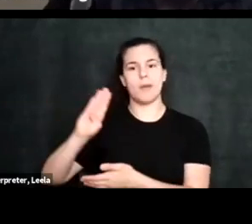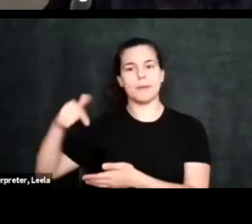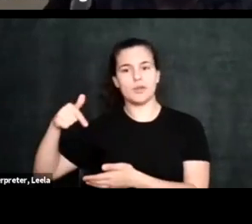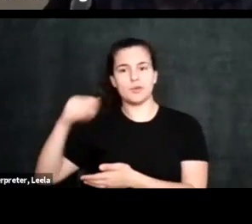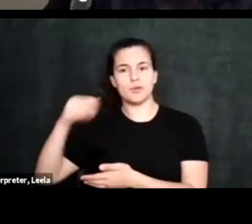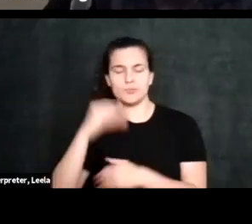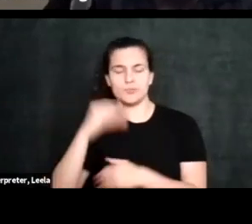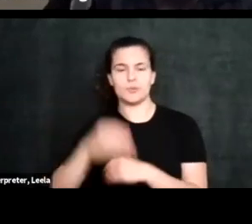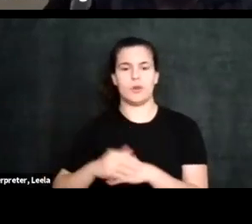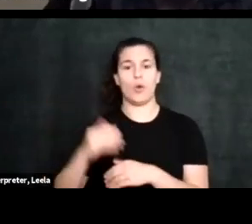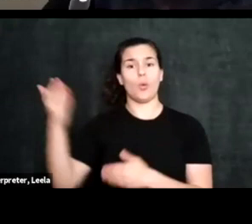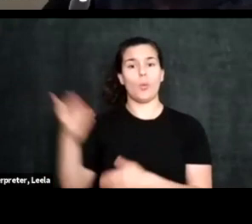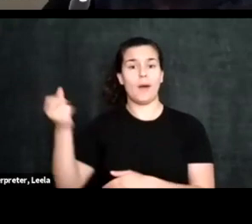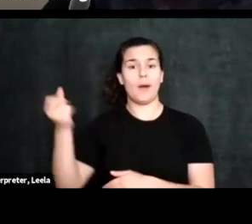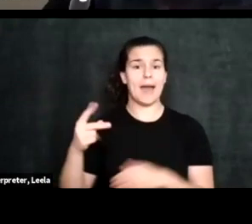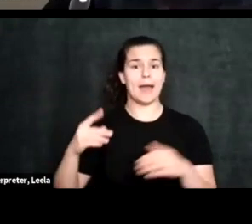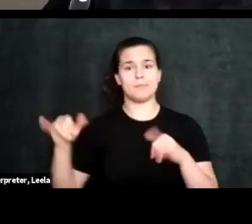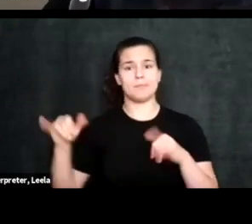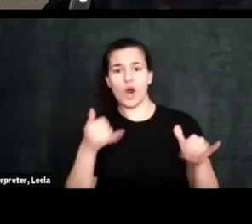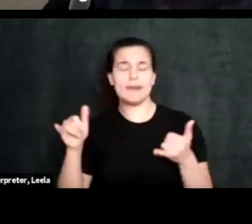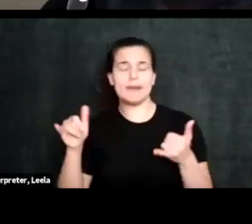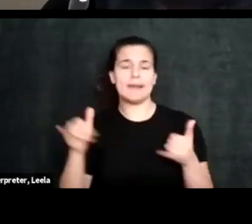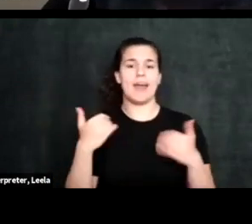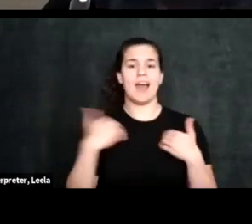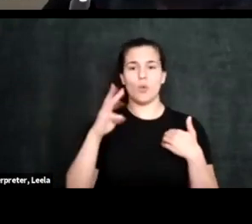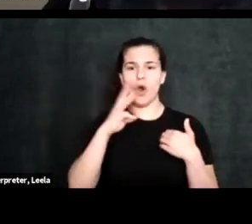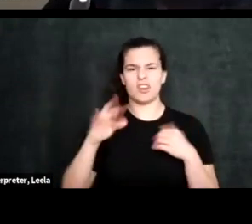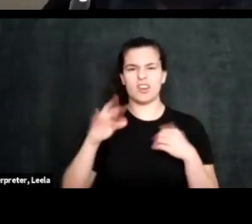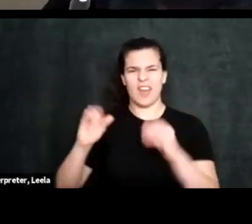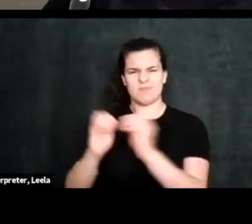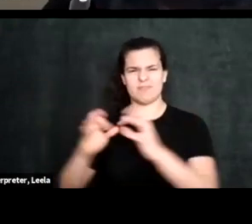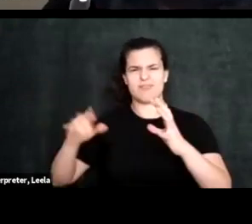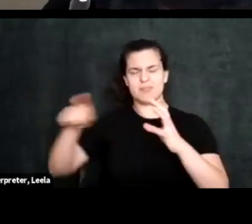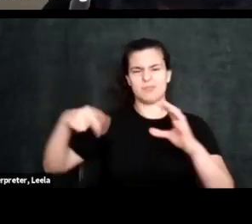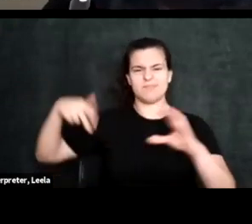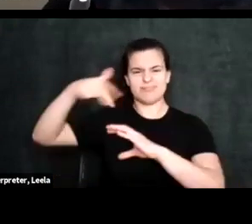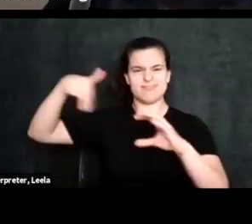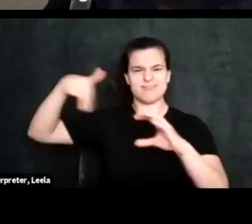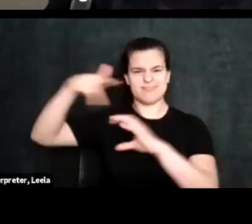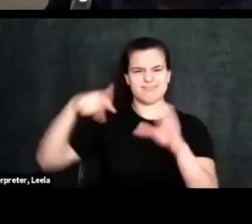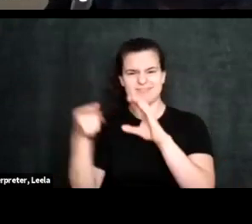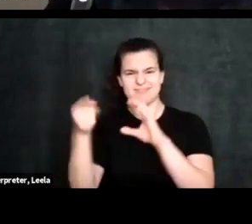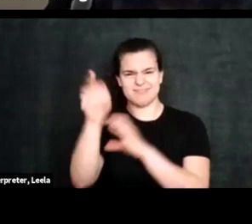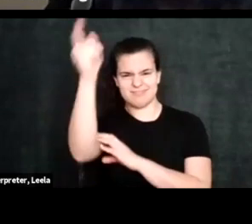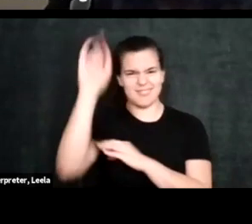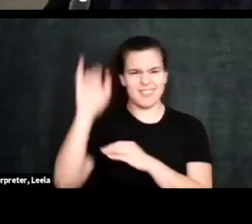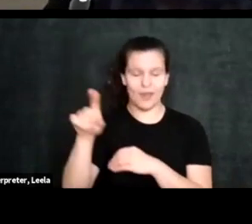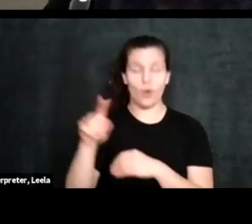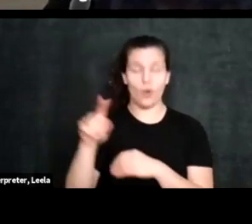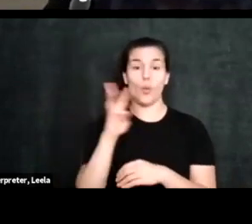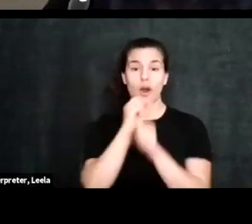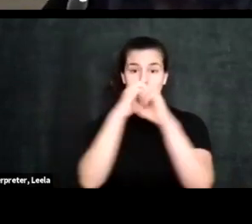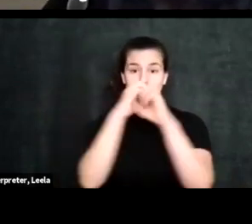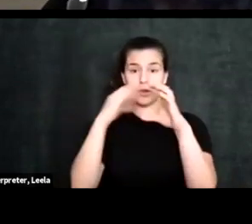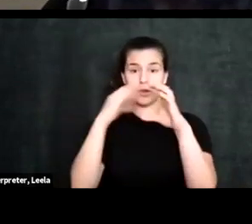of the year, inflatables, the water inflatables or water balloon fights. We definitely try to find diverse ways to bring our students